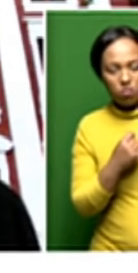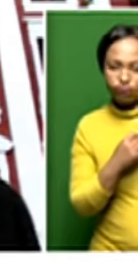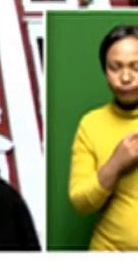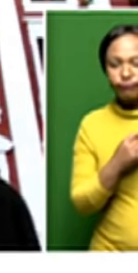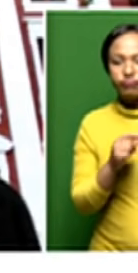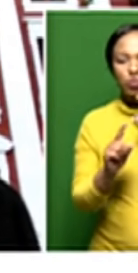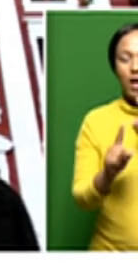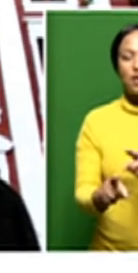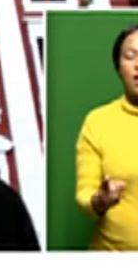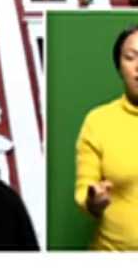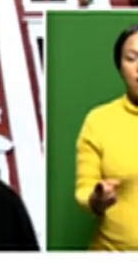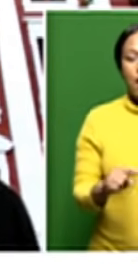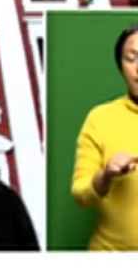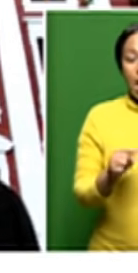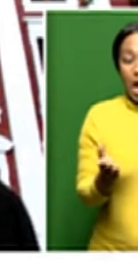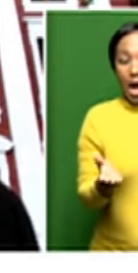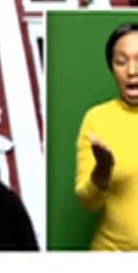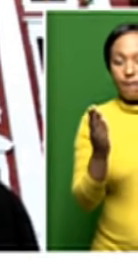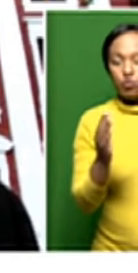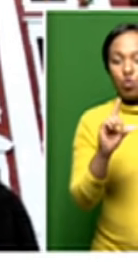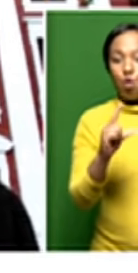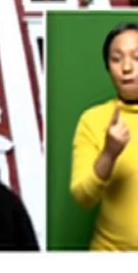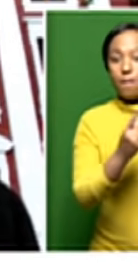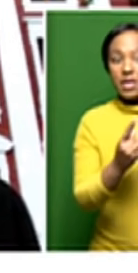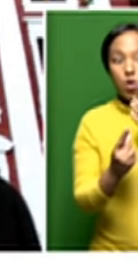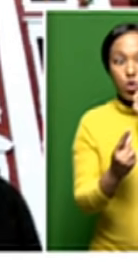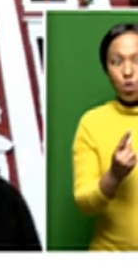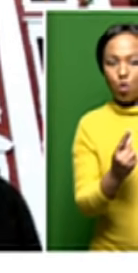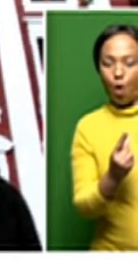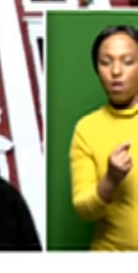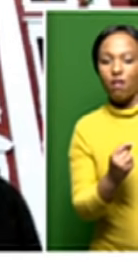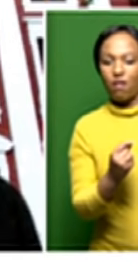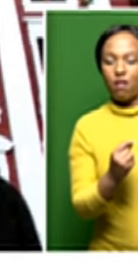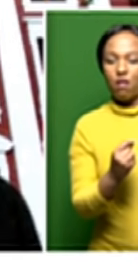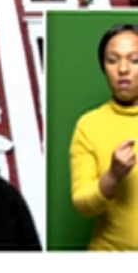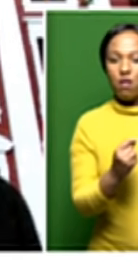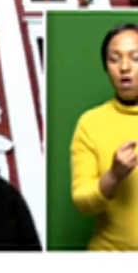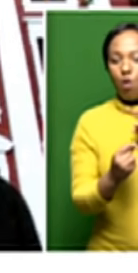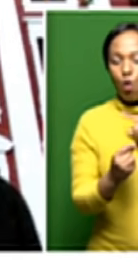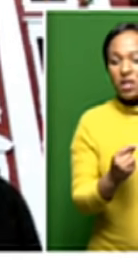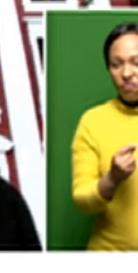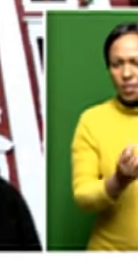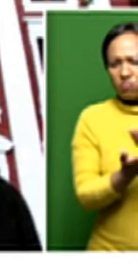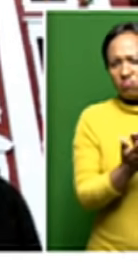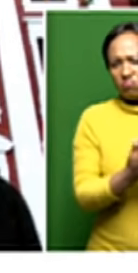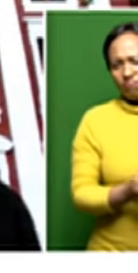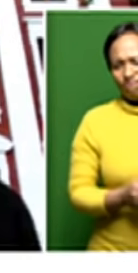started. It's entirely up to those committees to decide who they want to call so that that information is